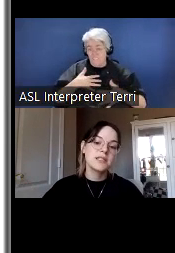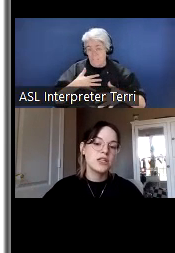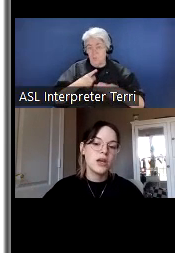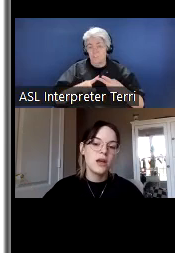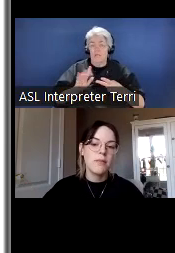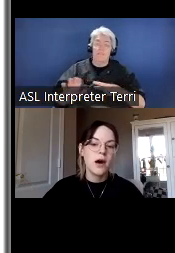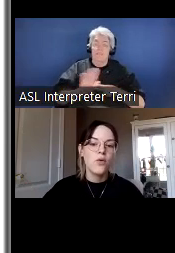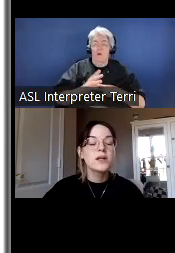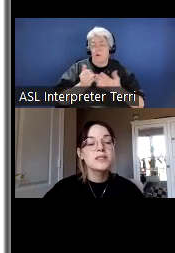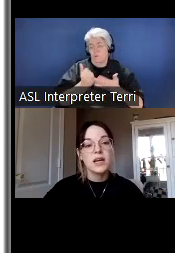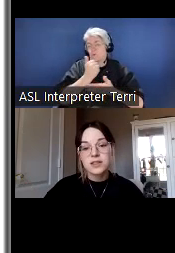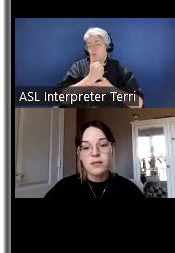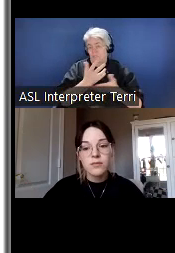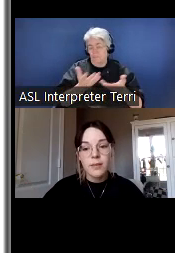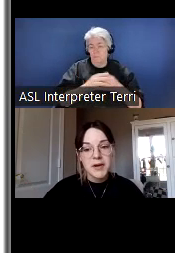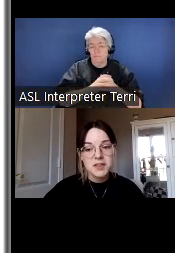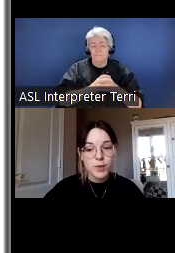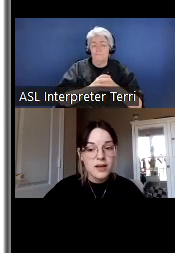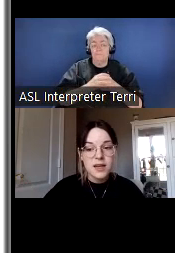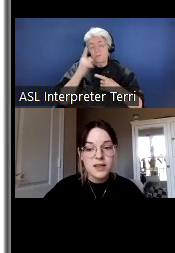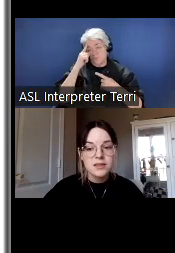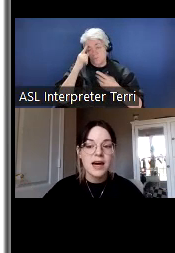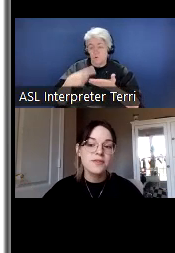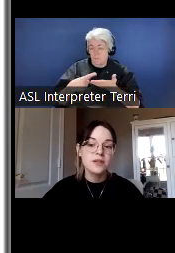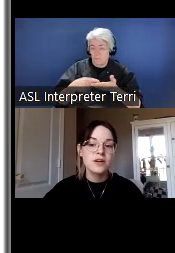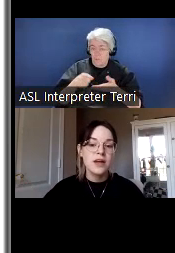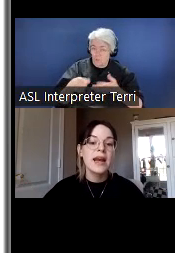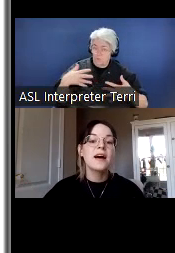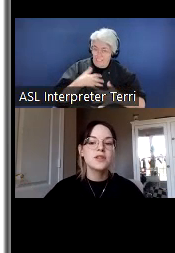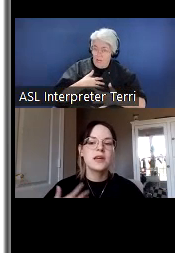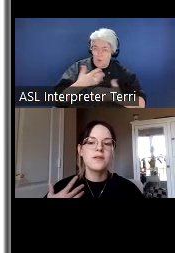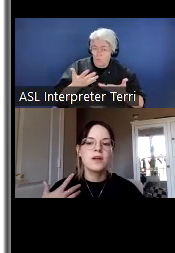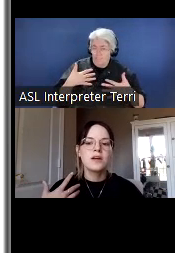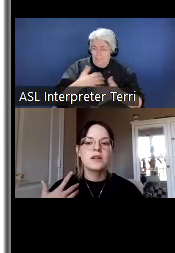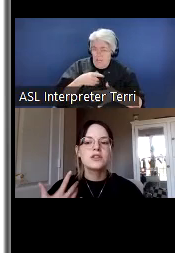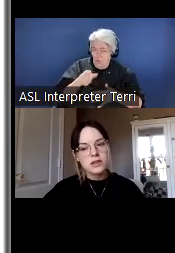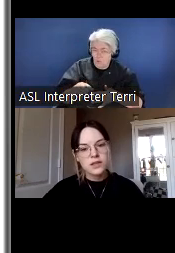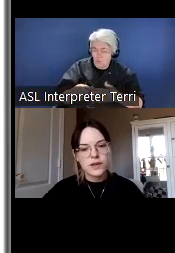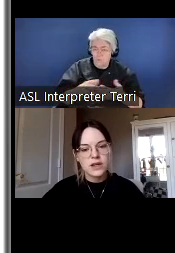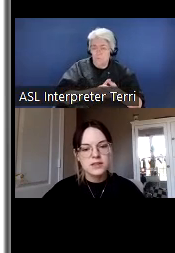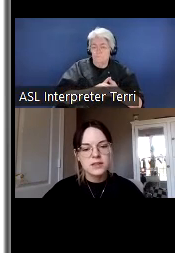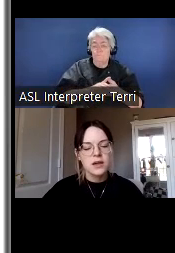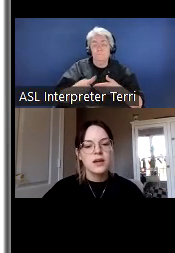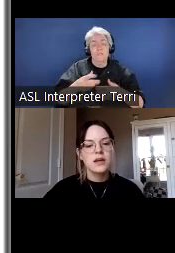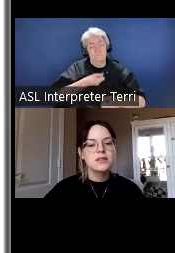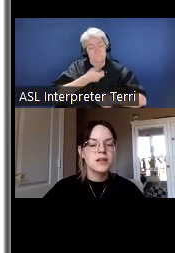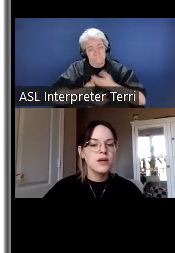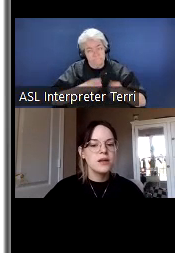natural conversation about what scares them about this process after they've shared their